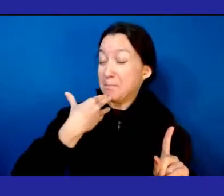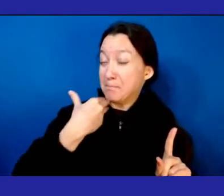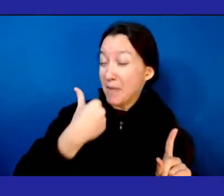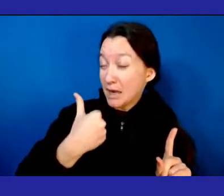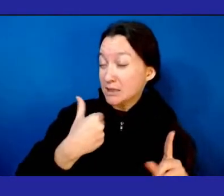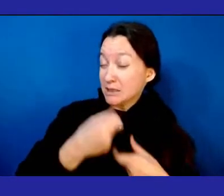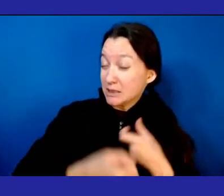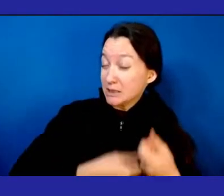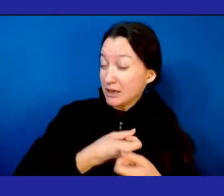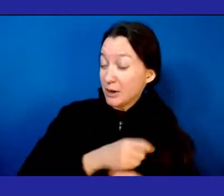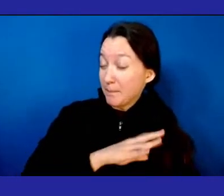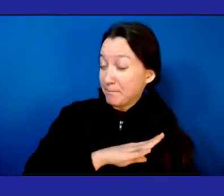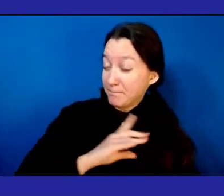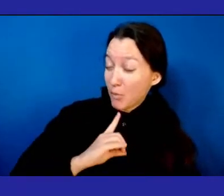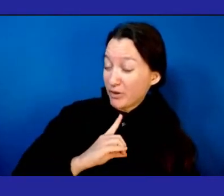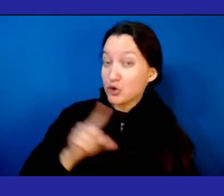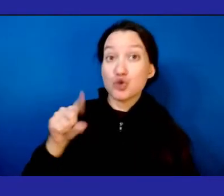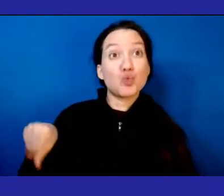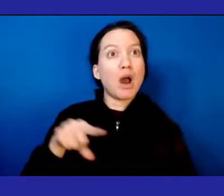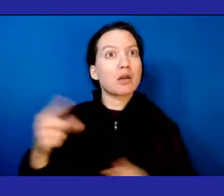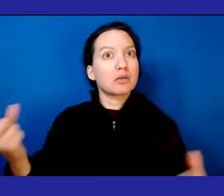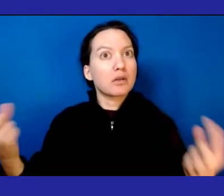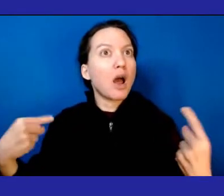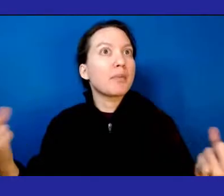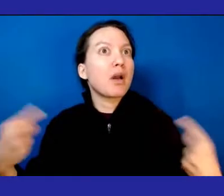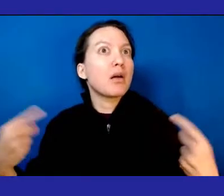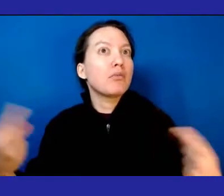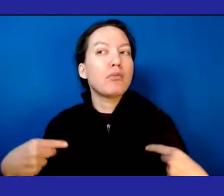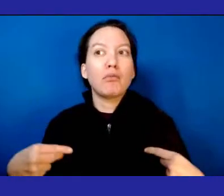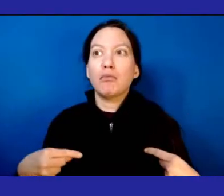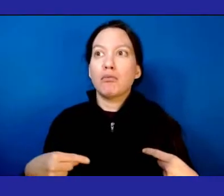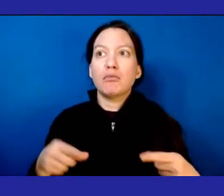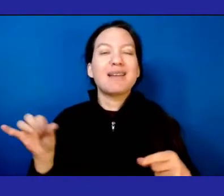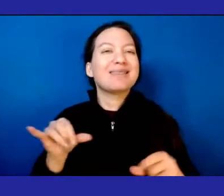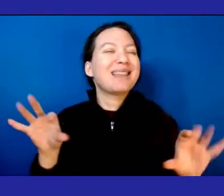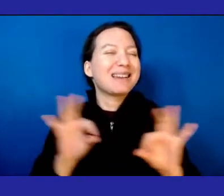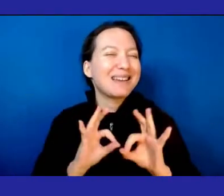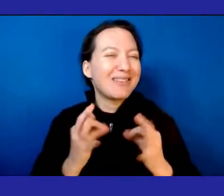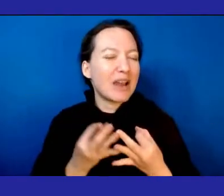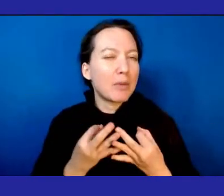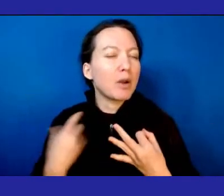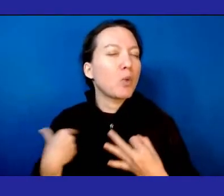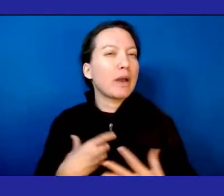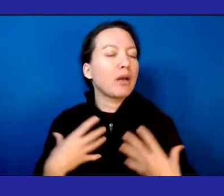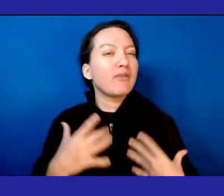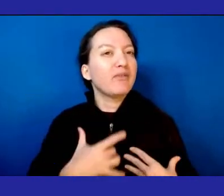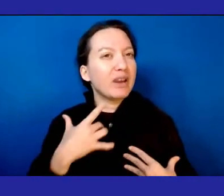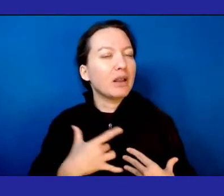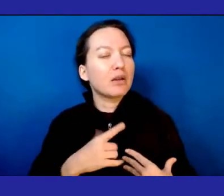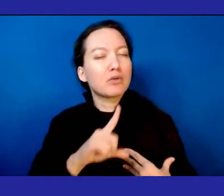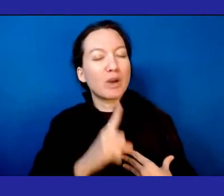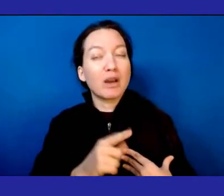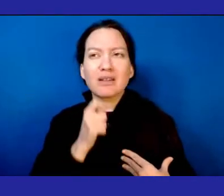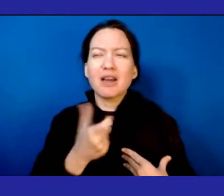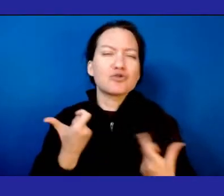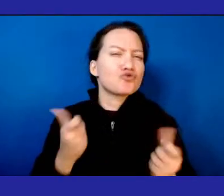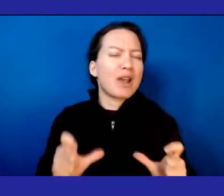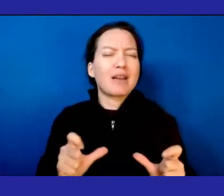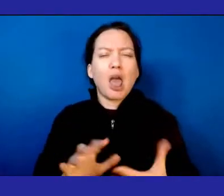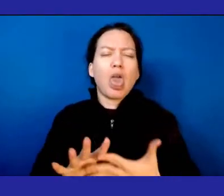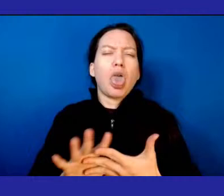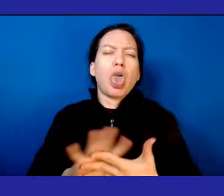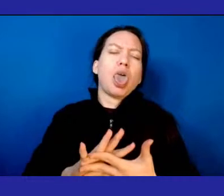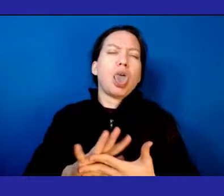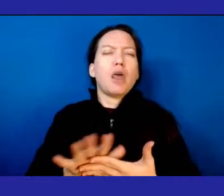years aboard, when y'all come. Because it's like a family and we're hearing the realness. We're not trying to push nothing under the carpet